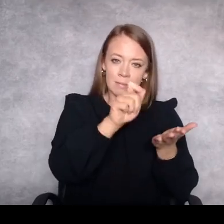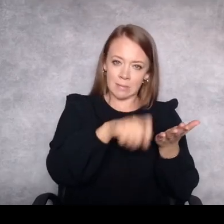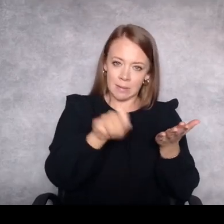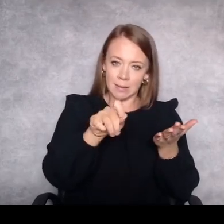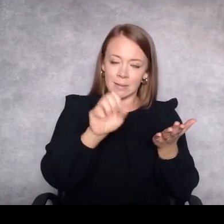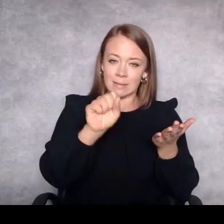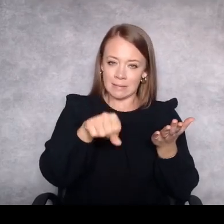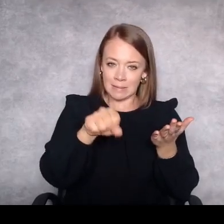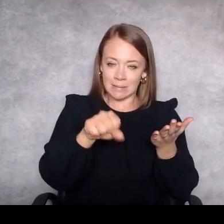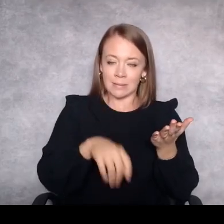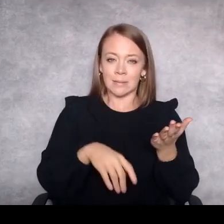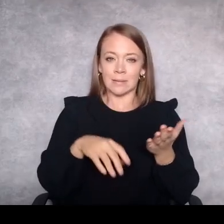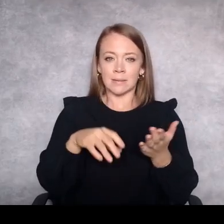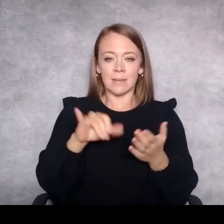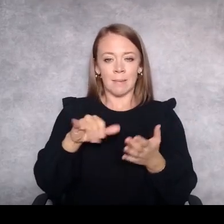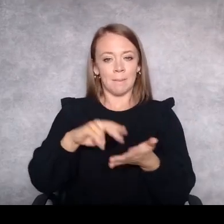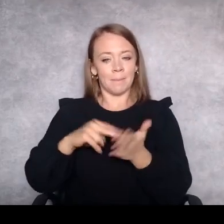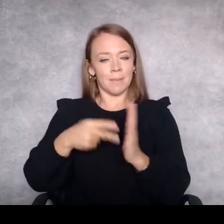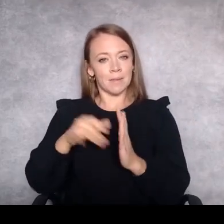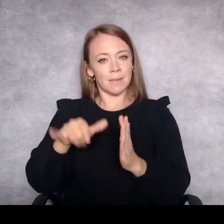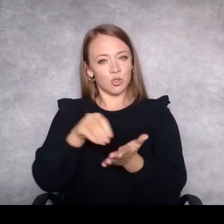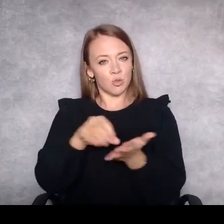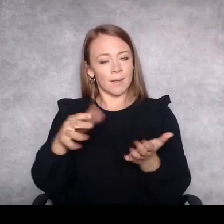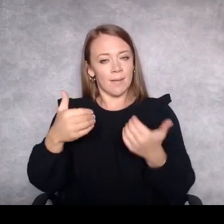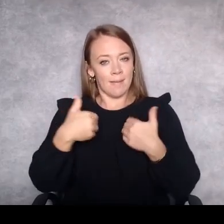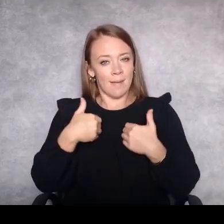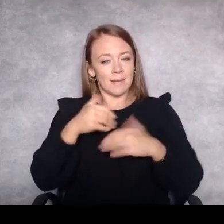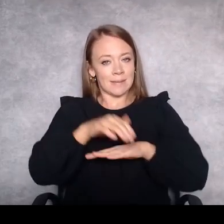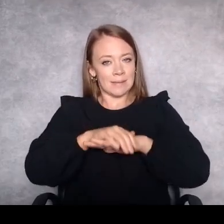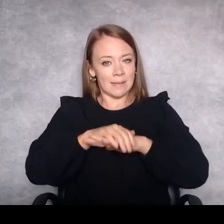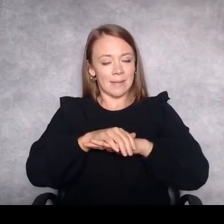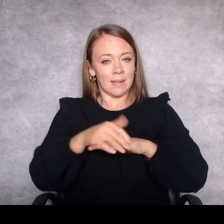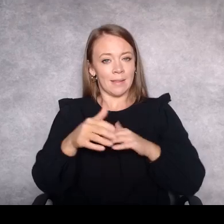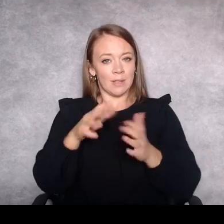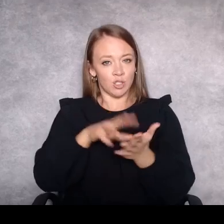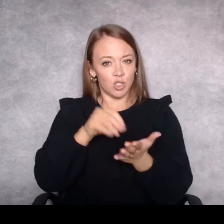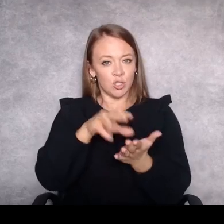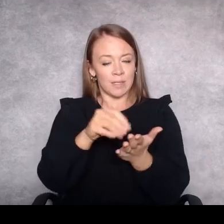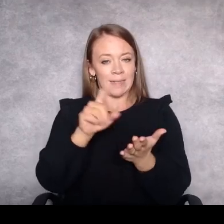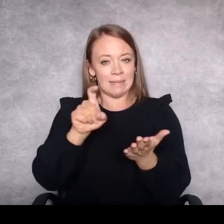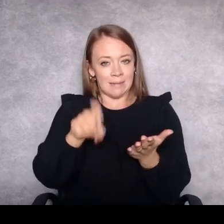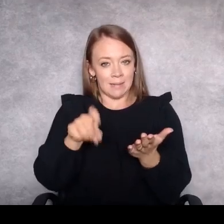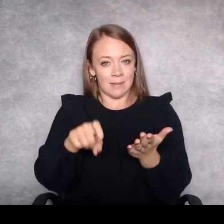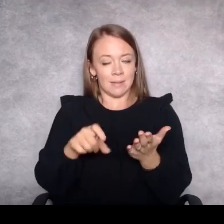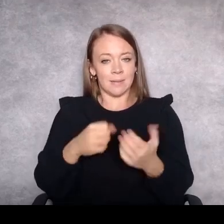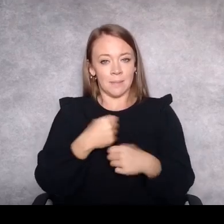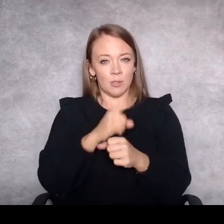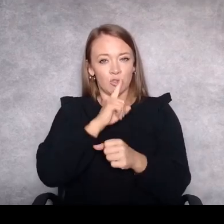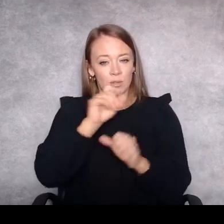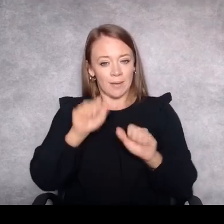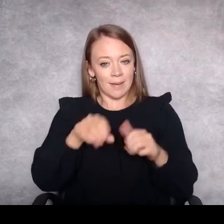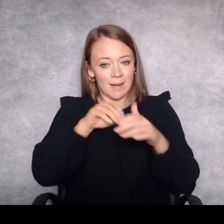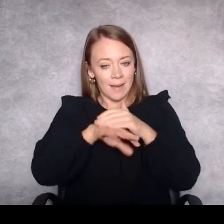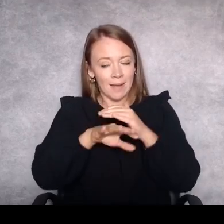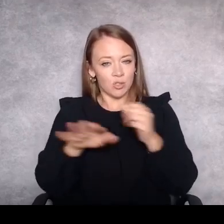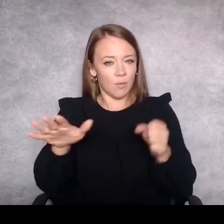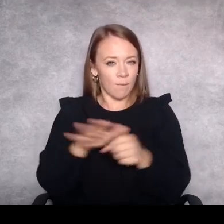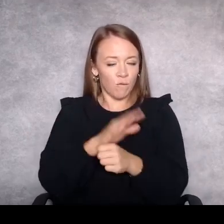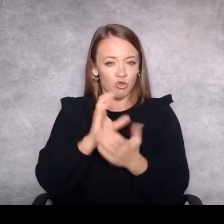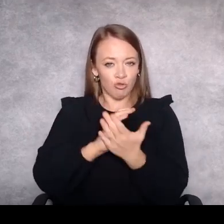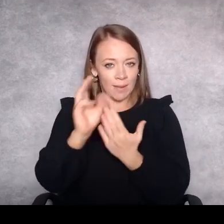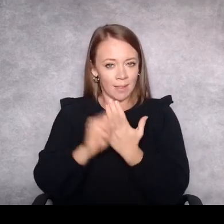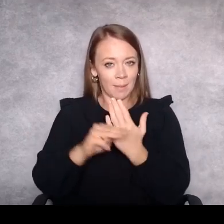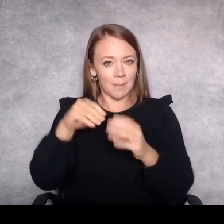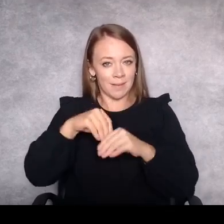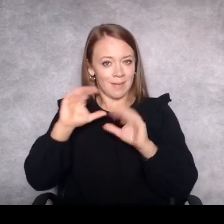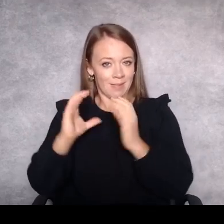the student does have English language needs and are used to ensure a student is able to access the general curriculum.